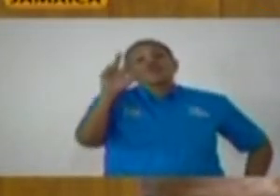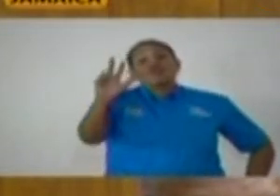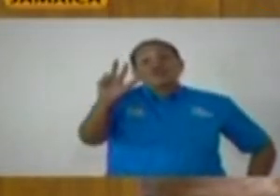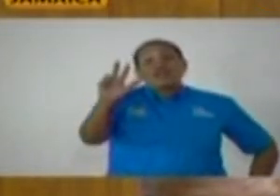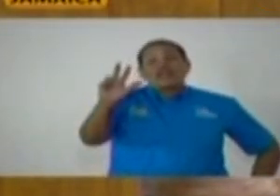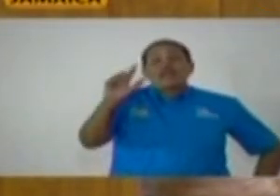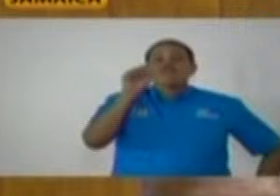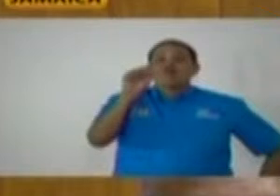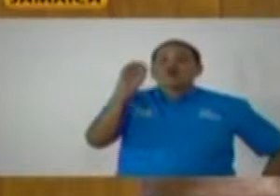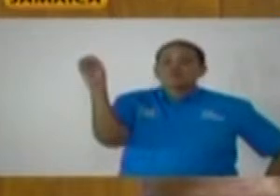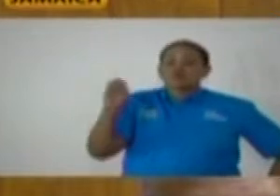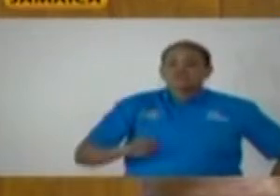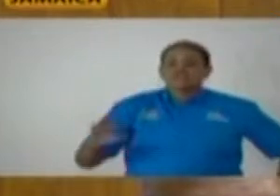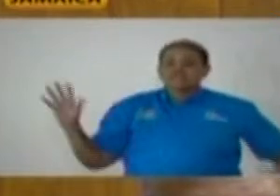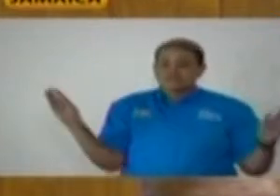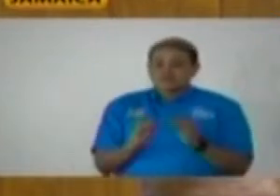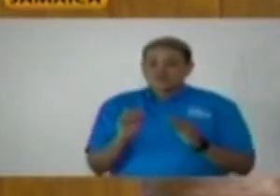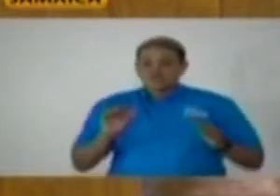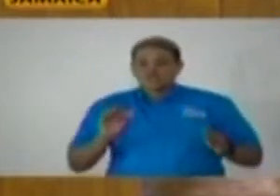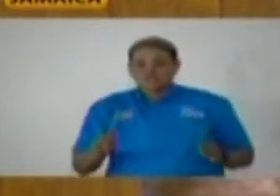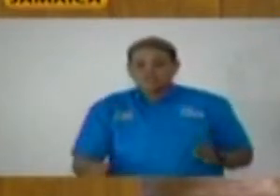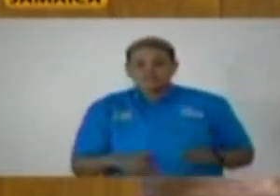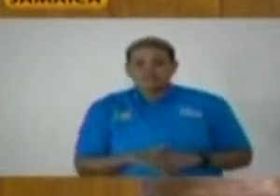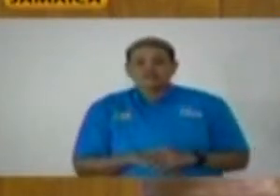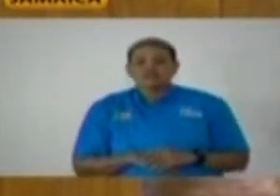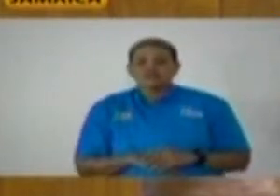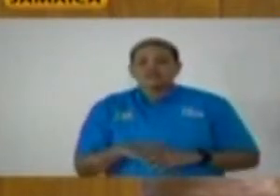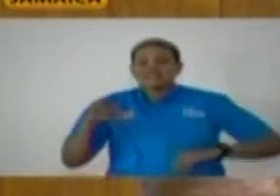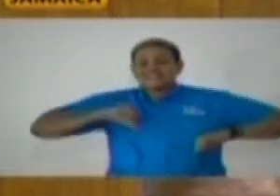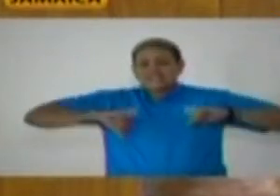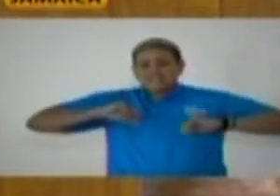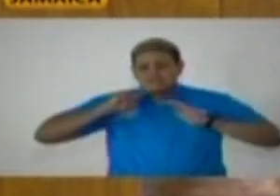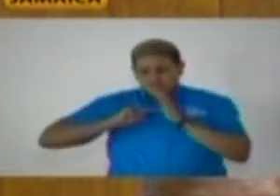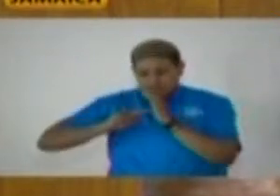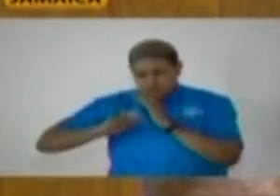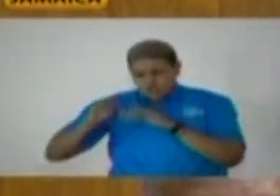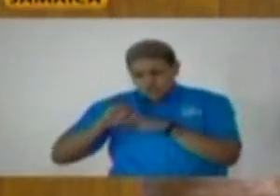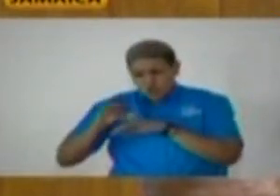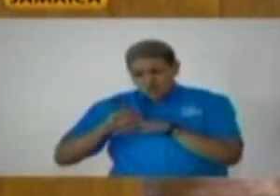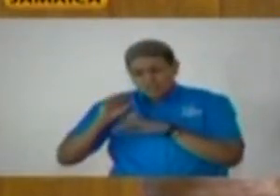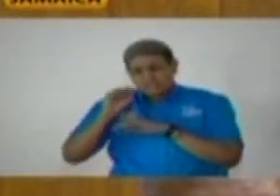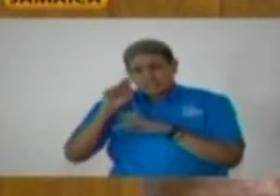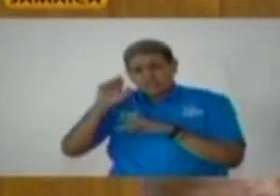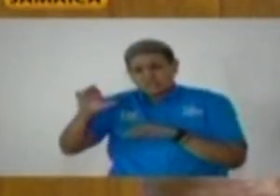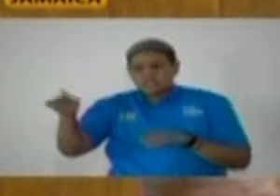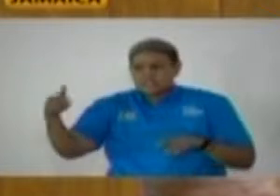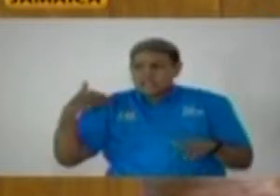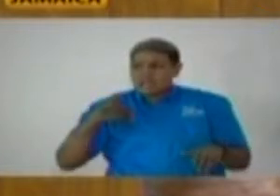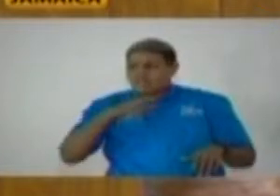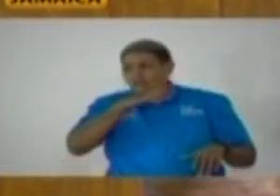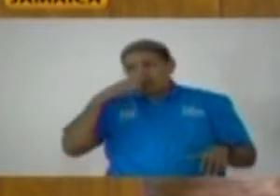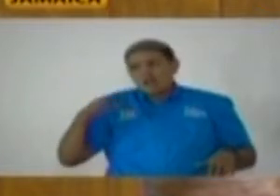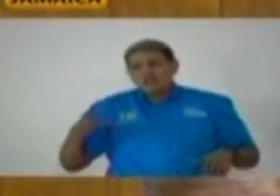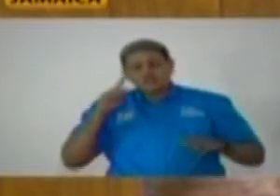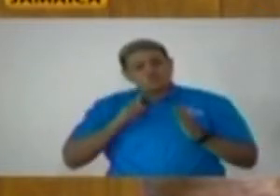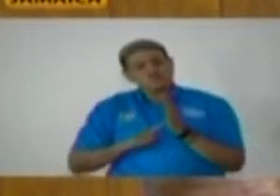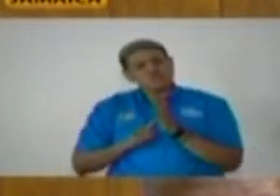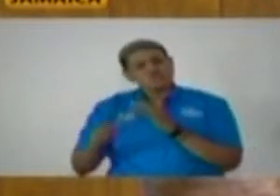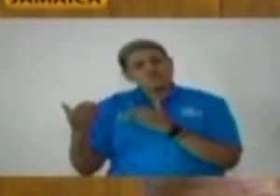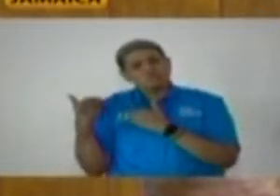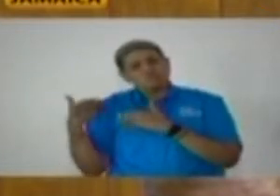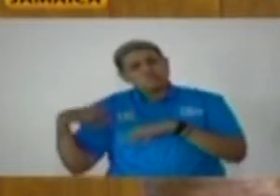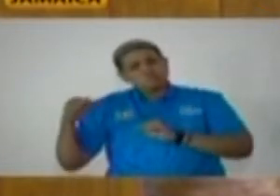of 1% of GDP. The Scientific Research Council, which has agricultural research